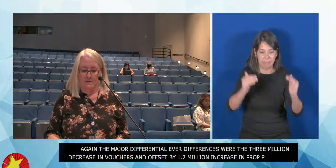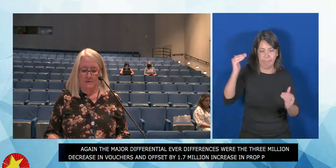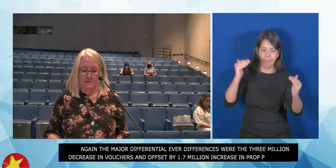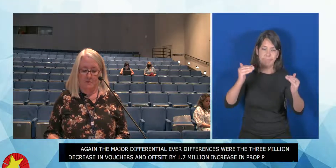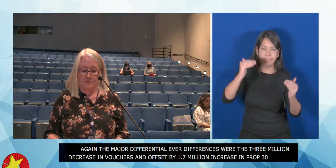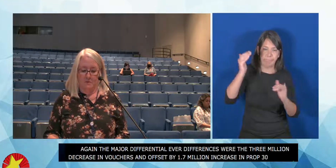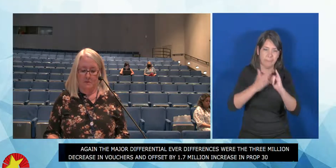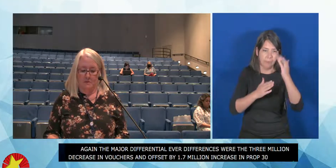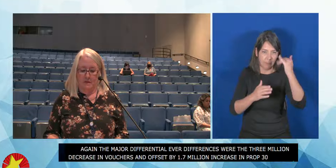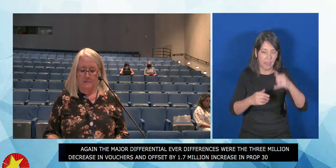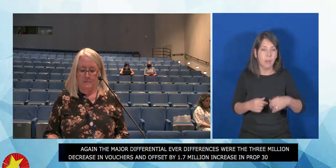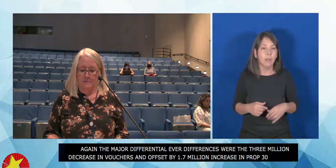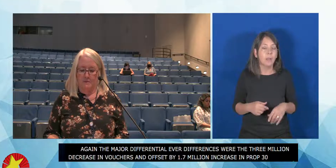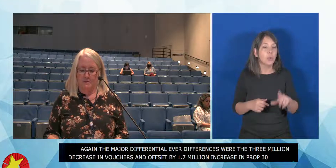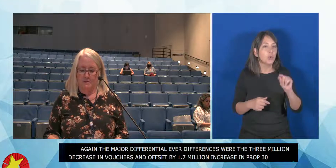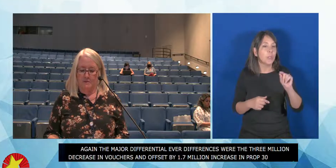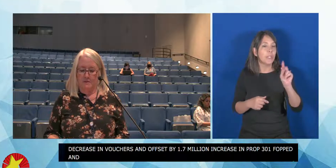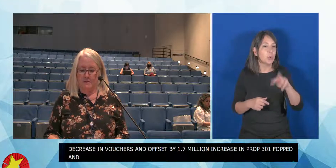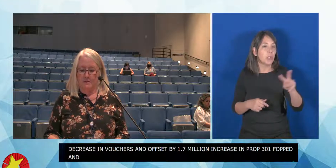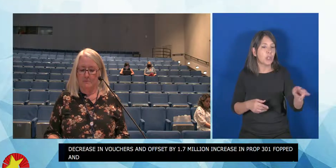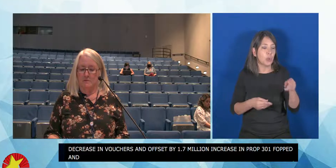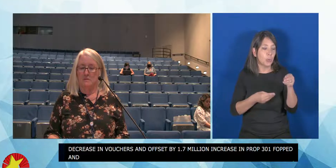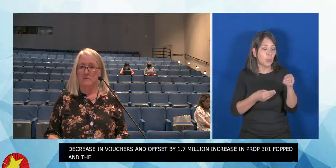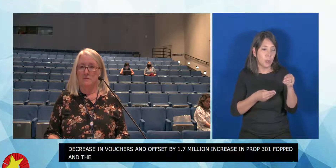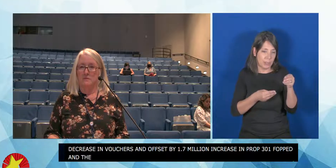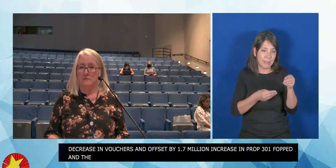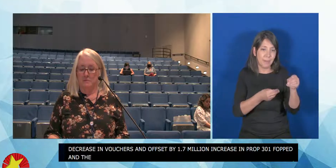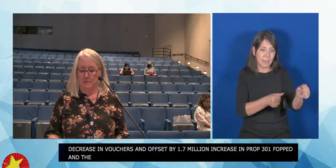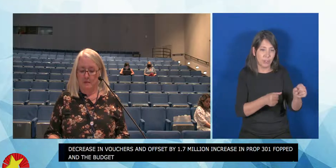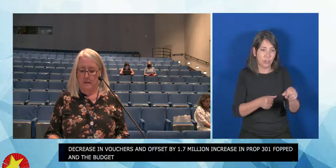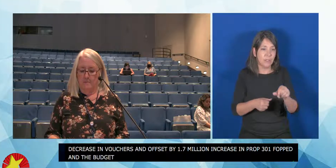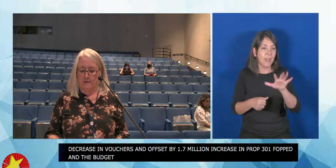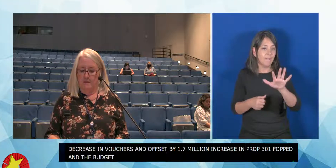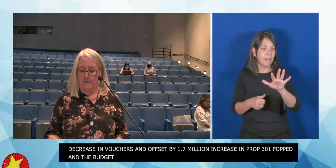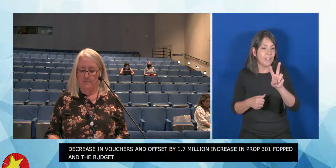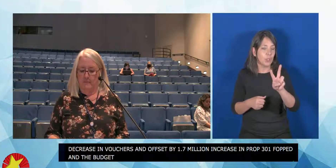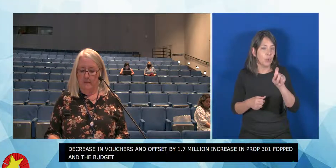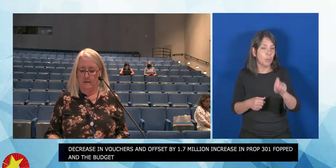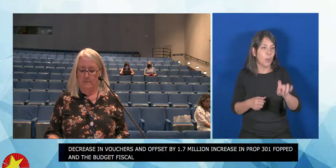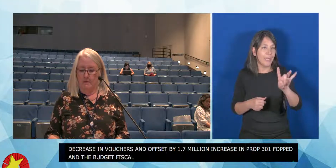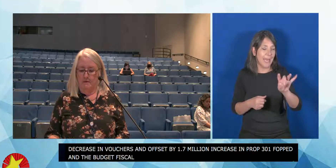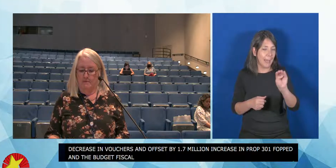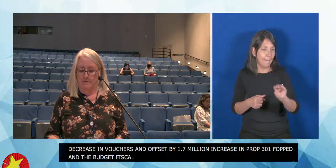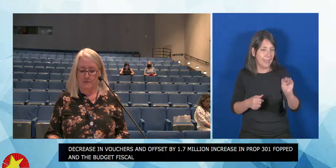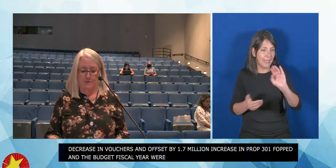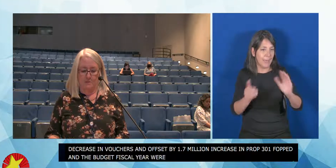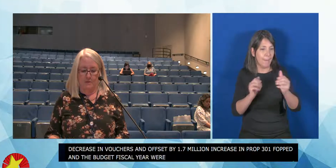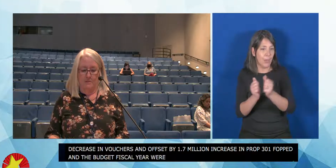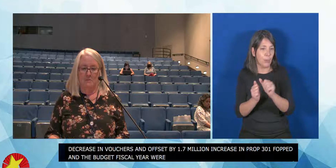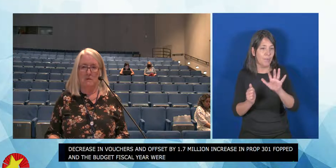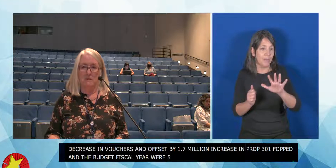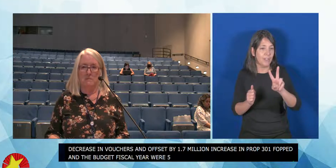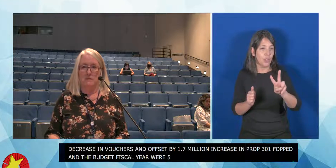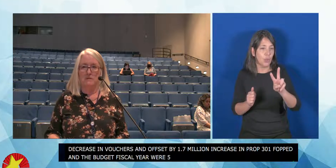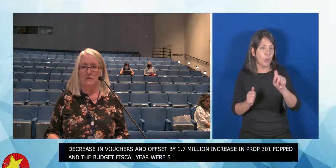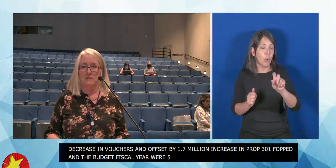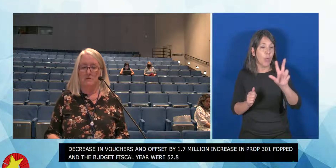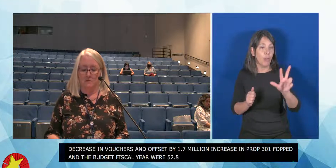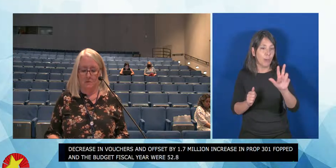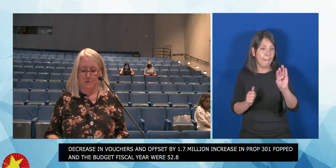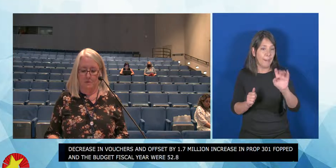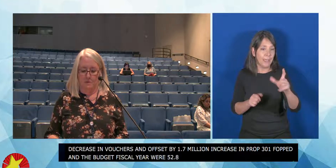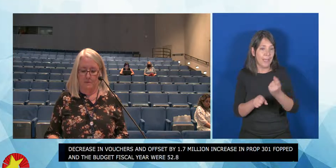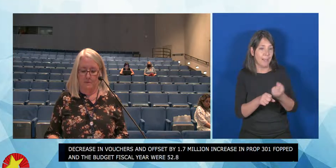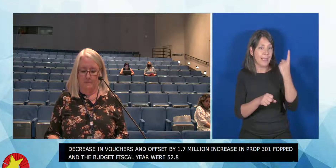budget fiscal year 2022 actual expenditures and encumbrances were $52.8 million compared to $52.3 million in budget fiscal